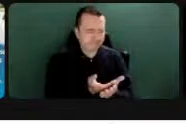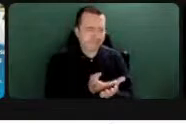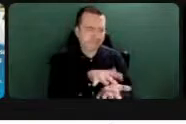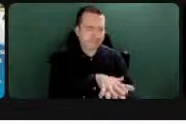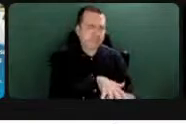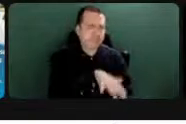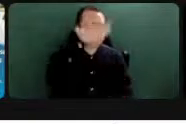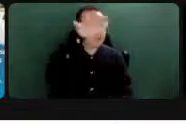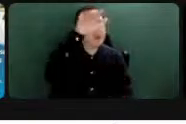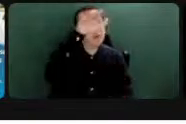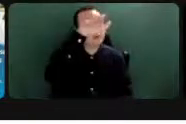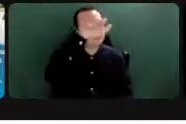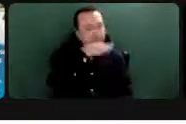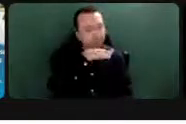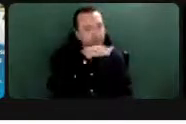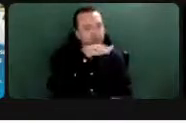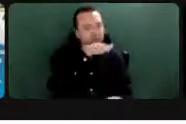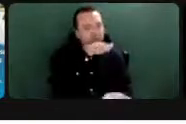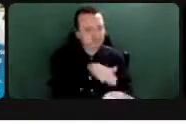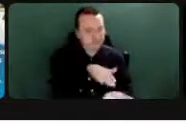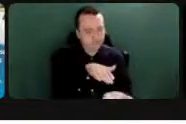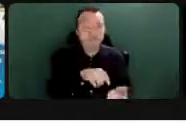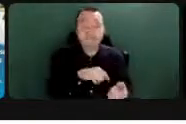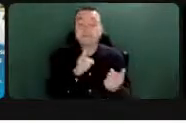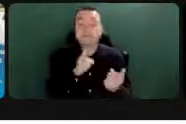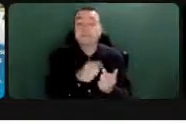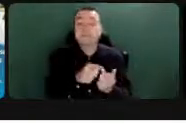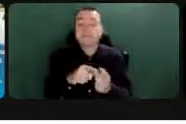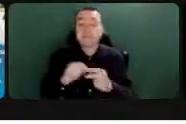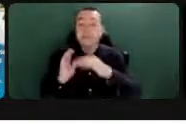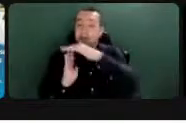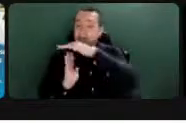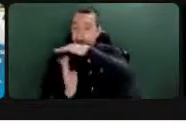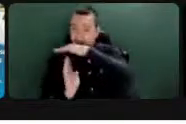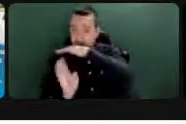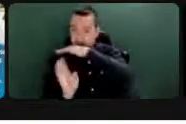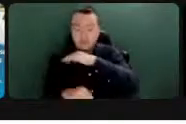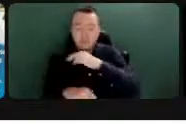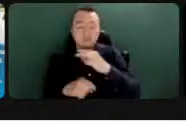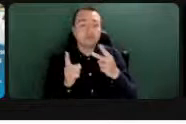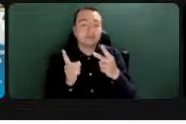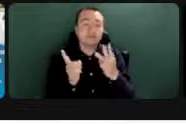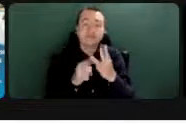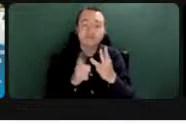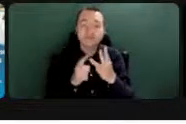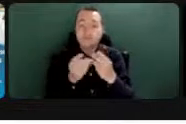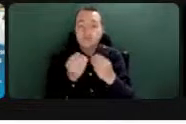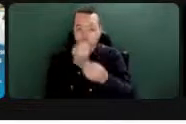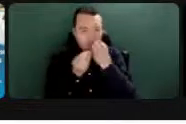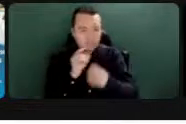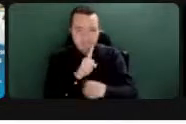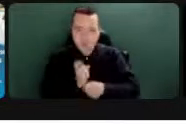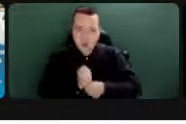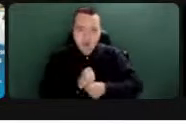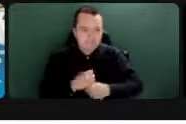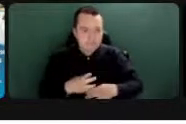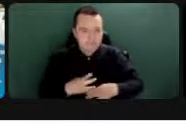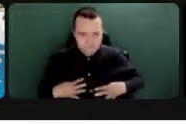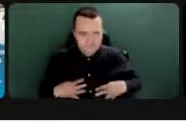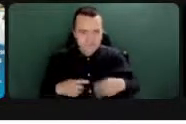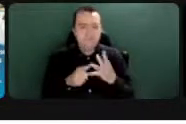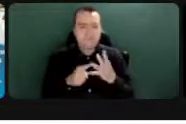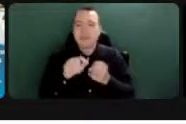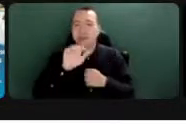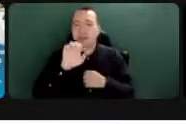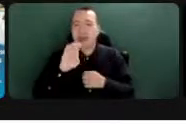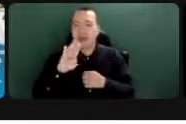hazards, Ebola, humanitarian impact of climate change, which is a collection we're trying to strengthen, and then the resilient